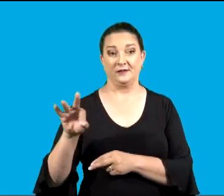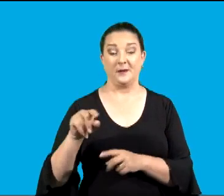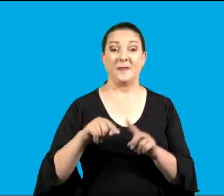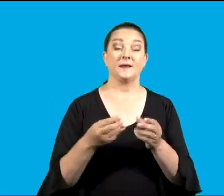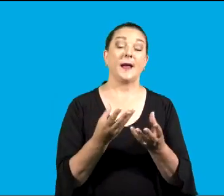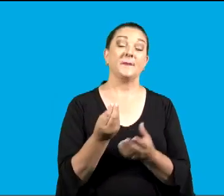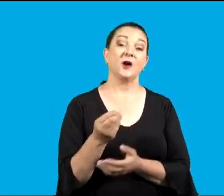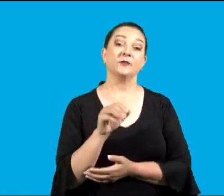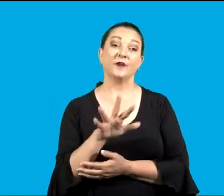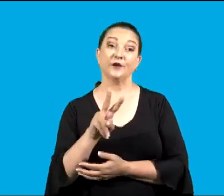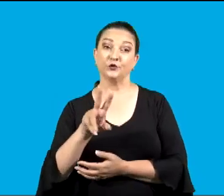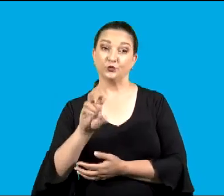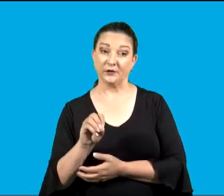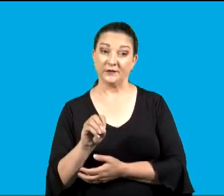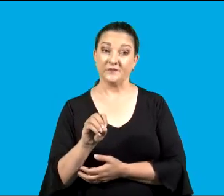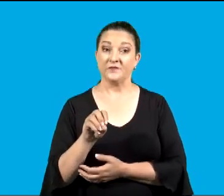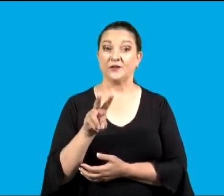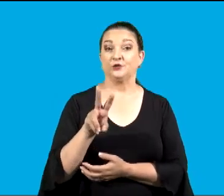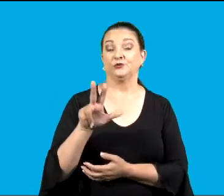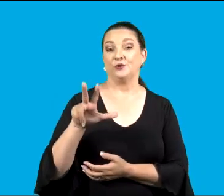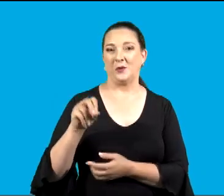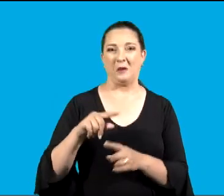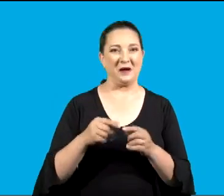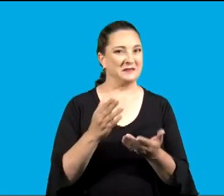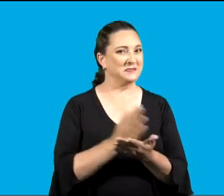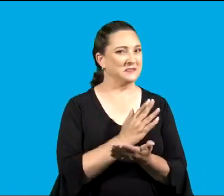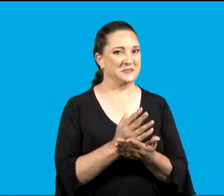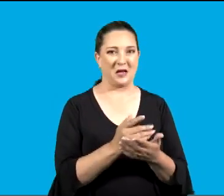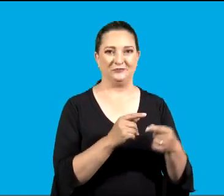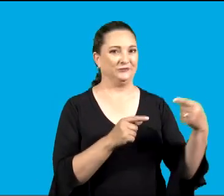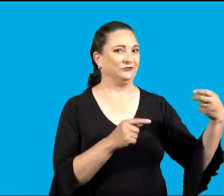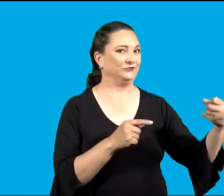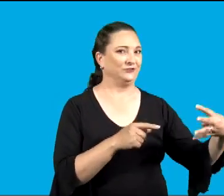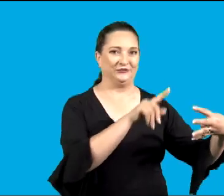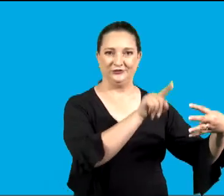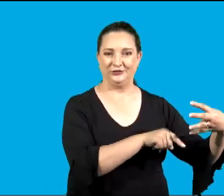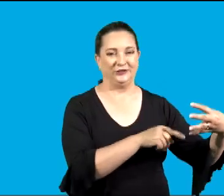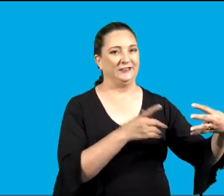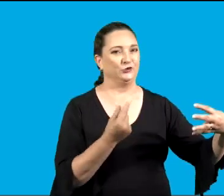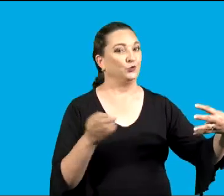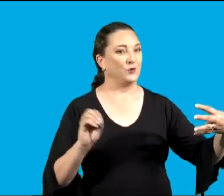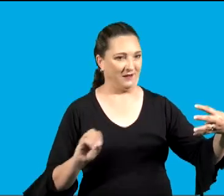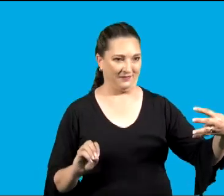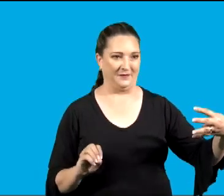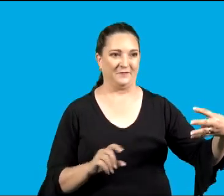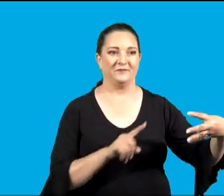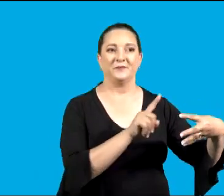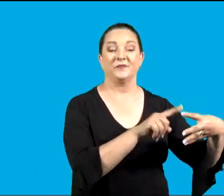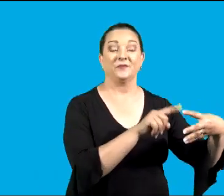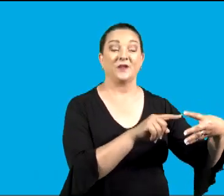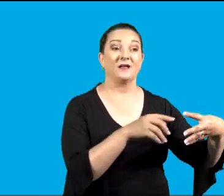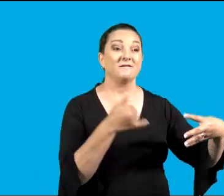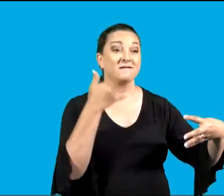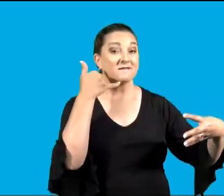520,280. It was discovered that she did not take the following into account. The telephone